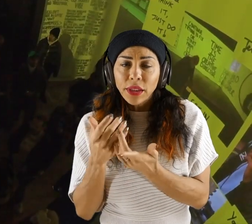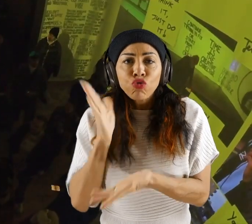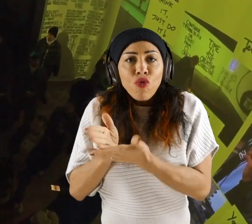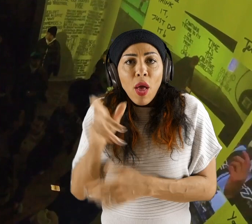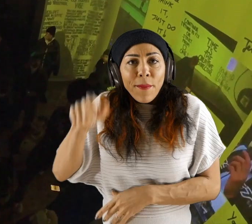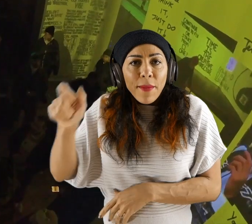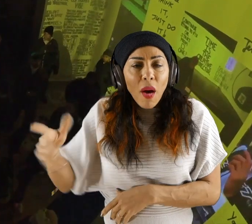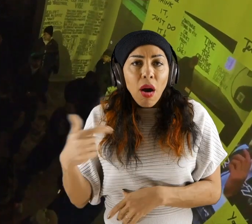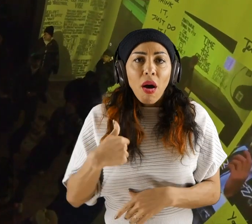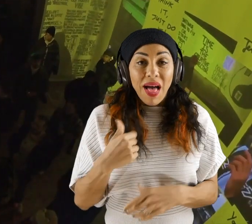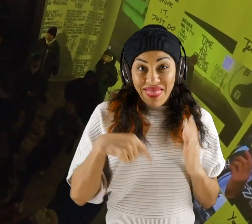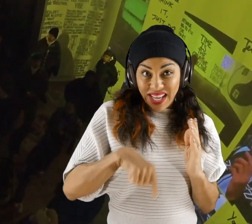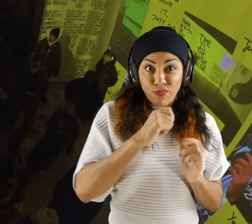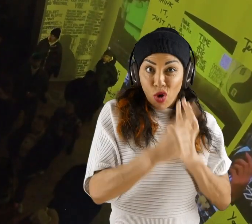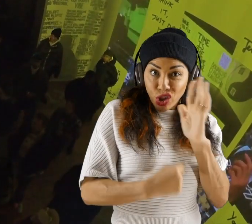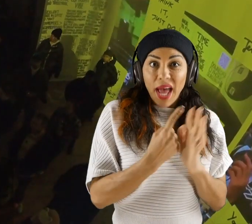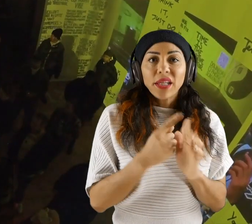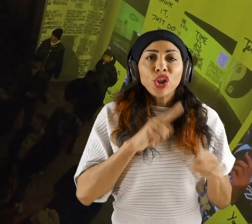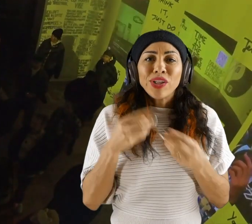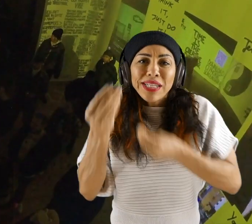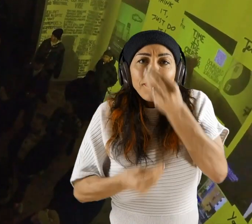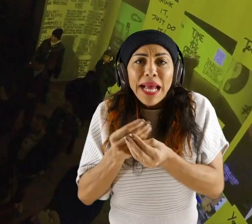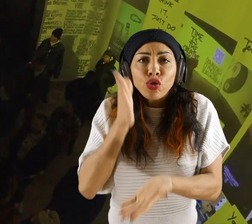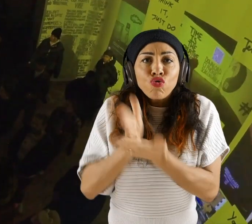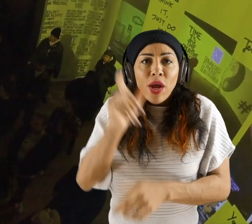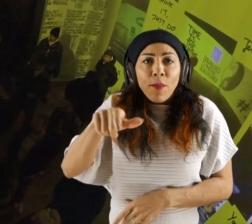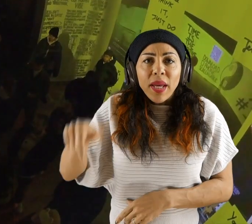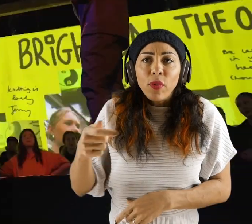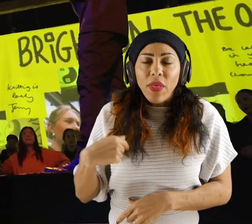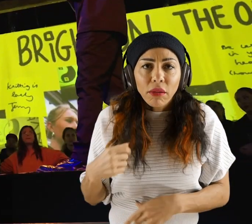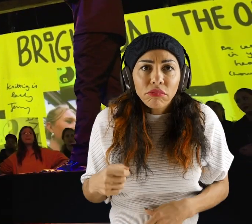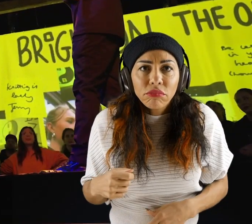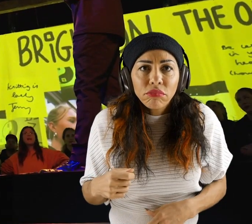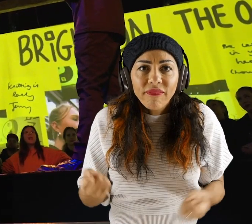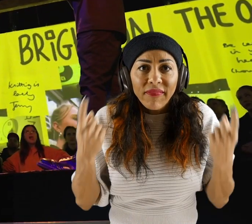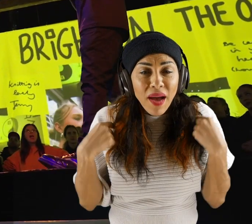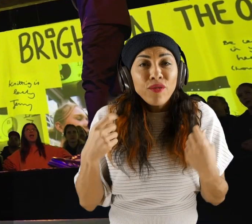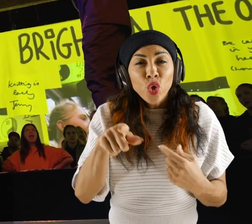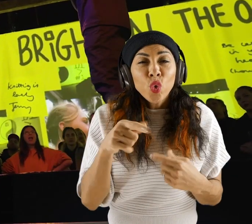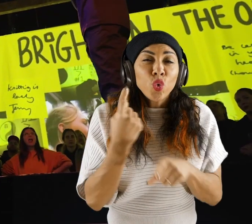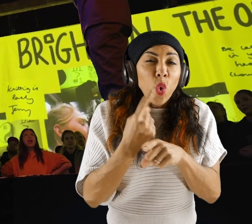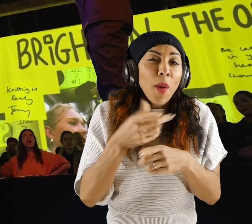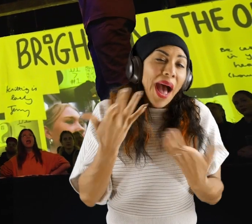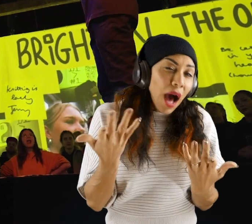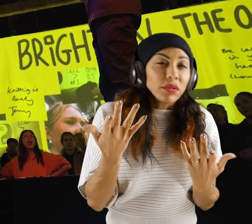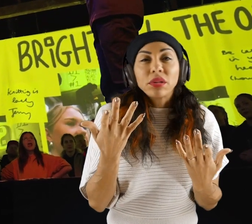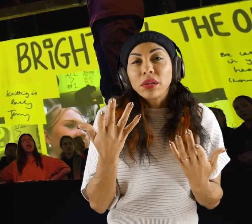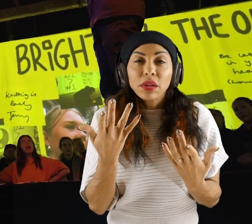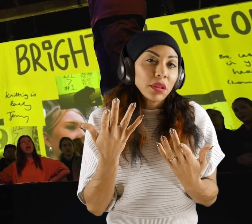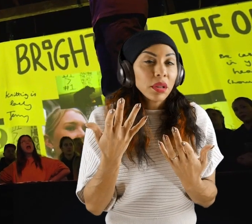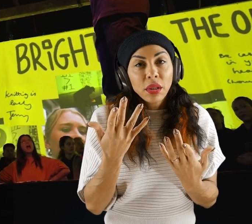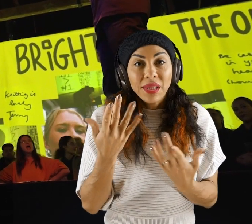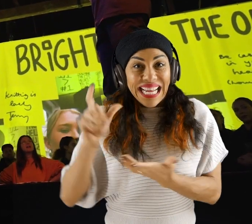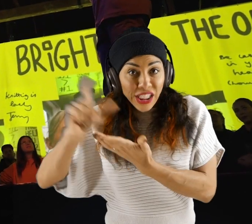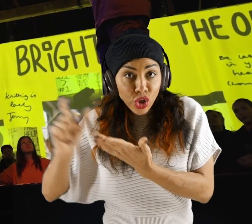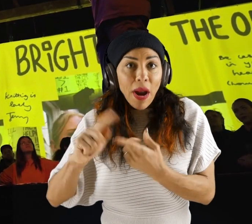usually gets a blank stare, like, what? Like, if you speak to someone that doesn't use Instagram about what happens on Instagram or what happens on Twitter, they're just looking at you